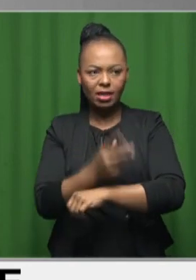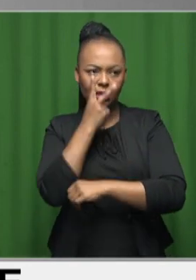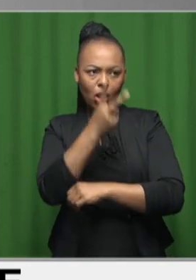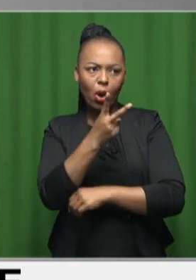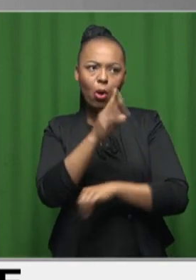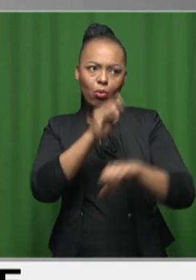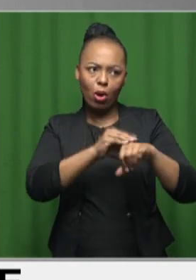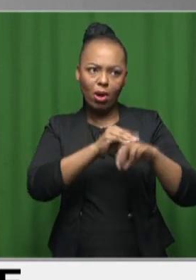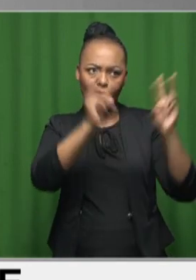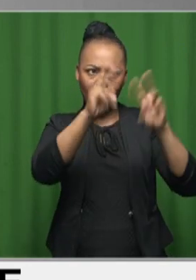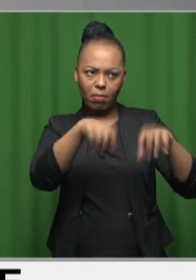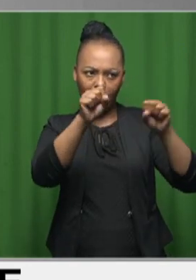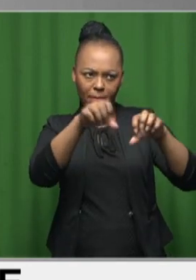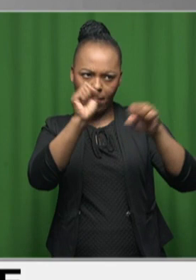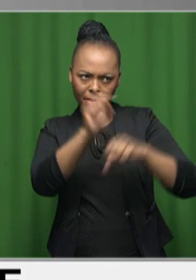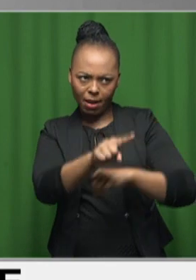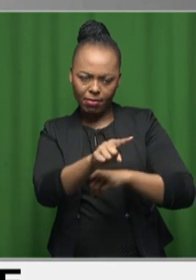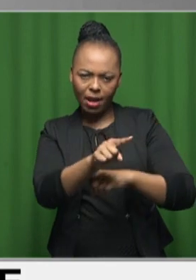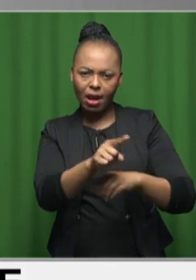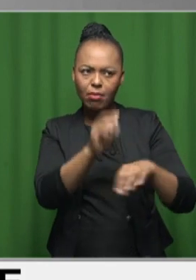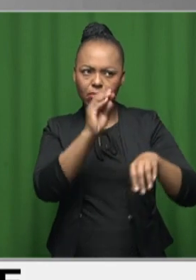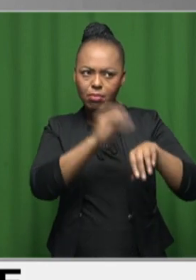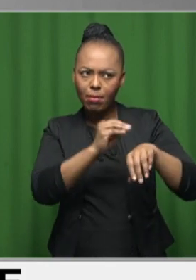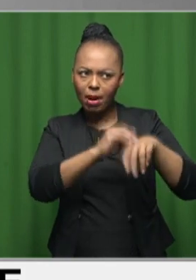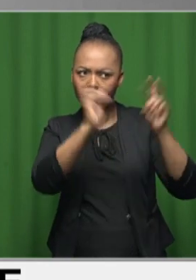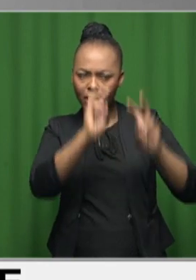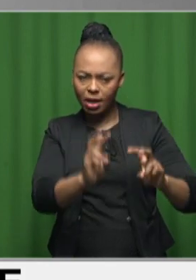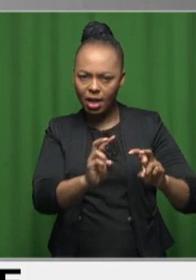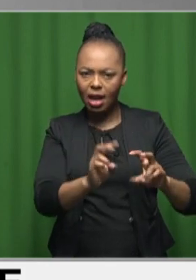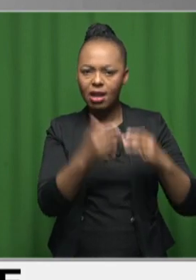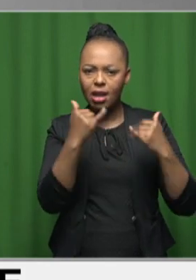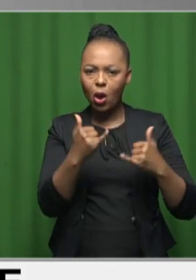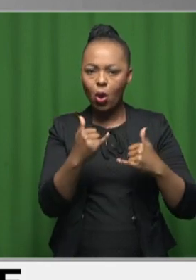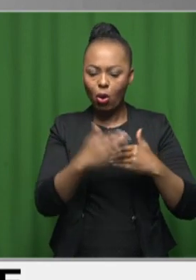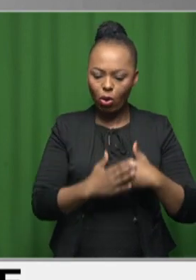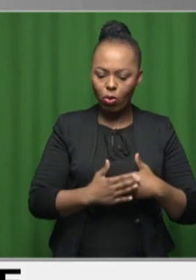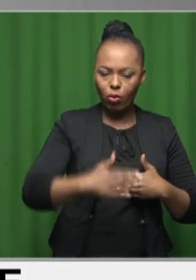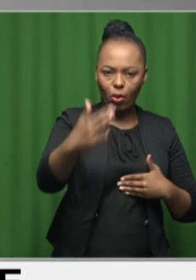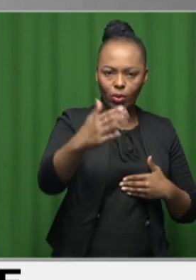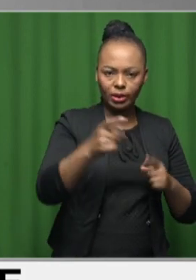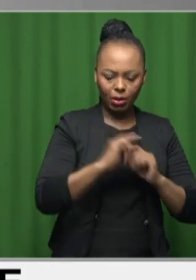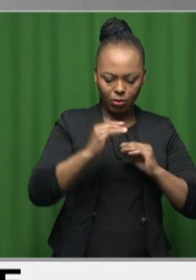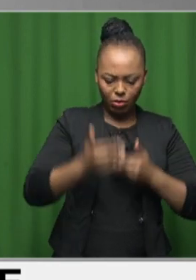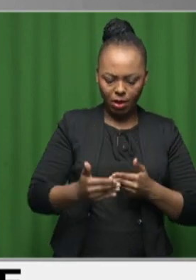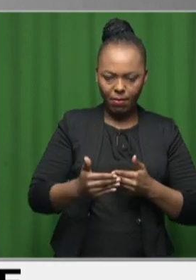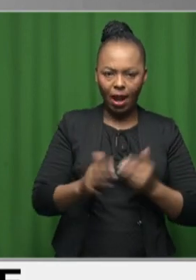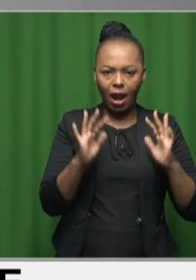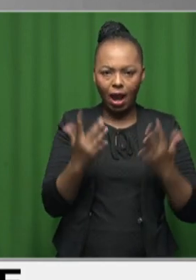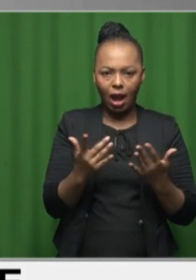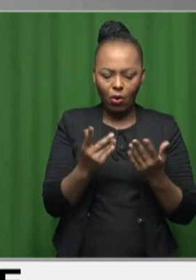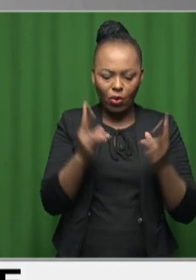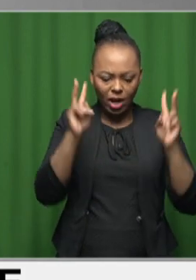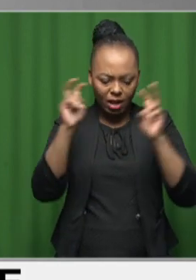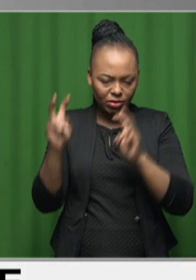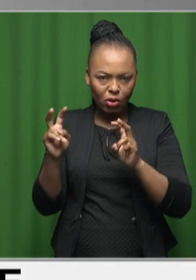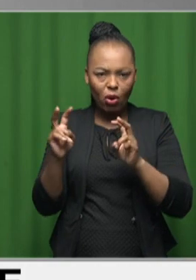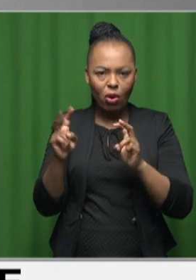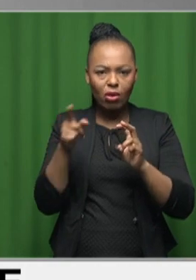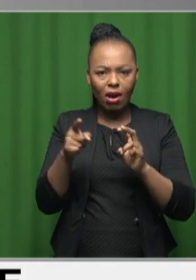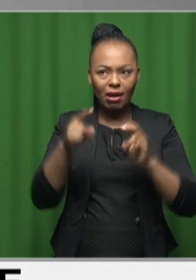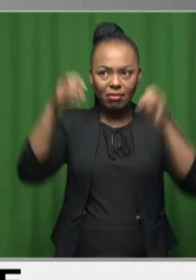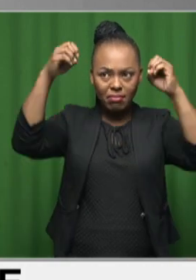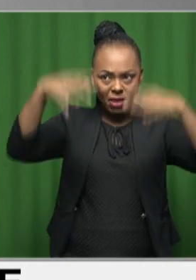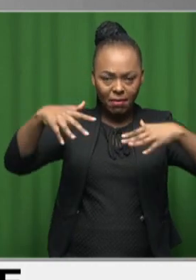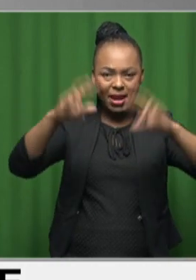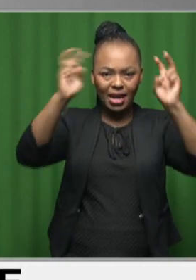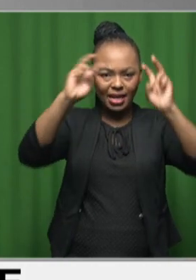identified our short and medium term solutions that we need to stabilize energy supply in agriculture. At